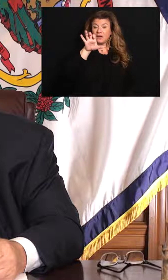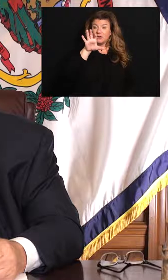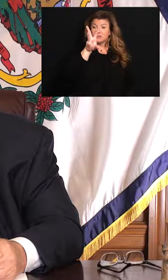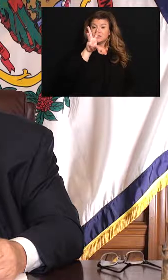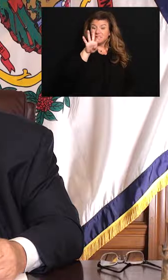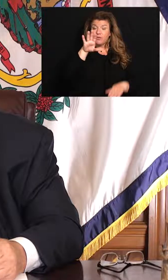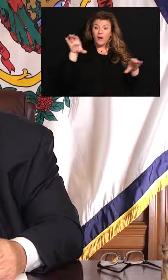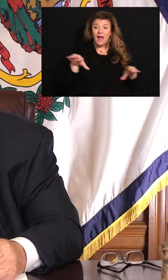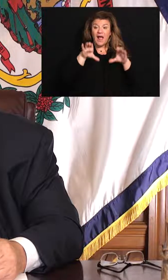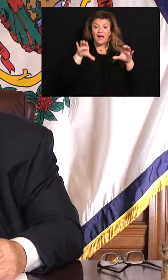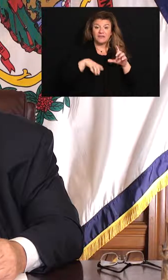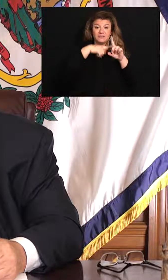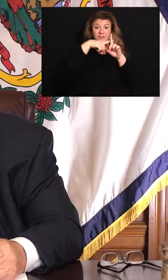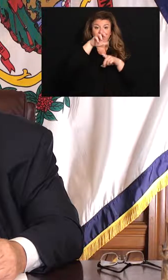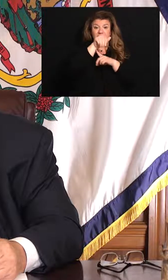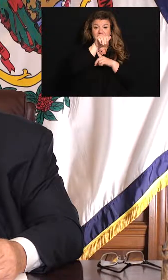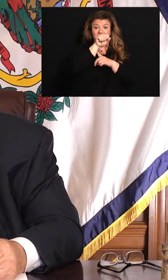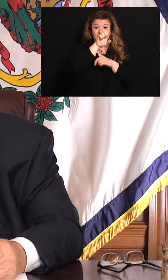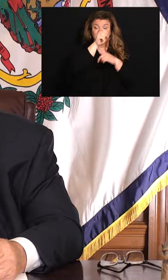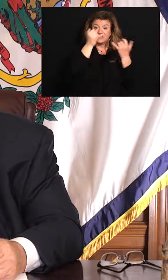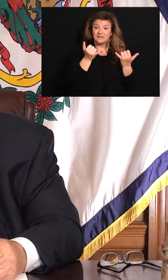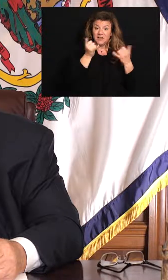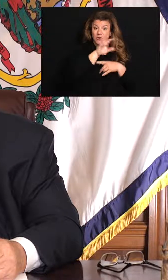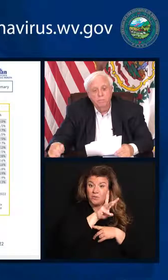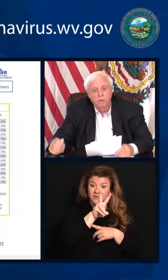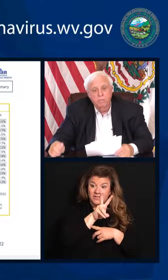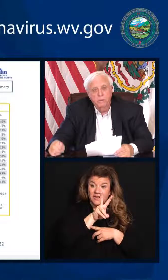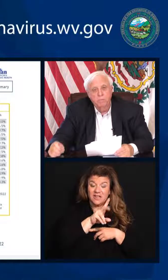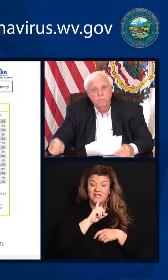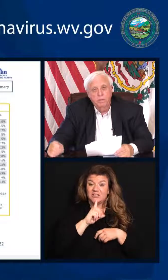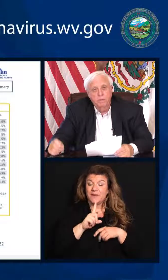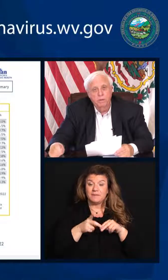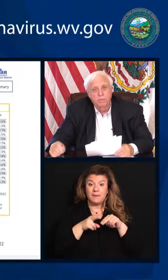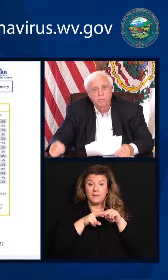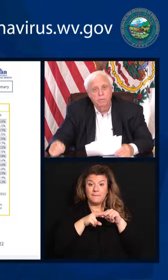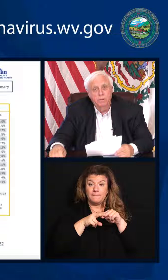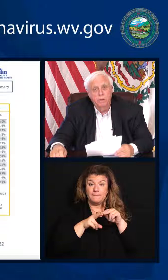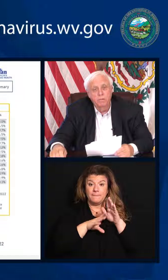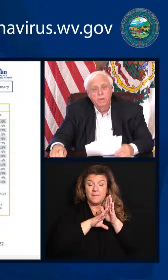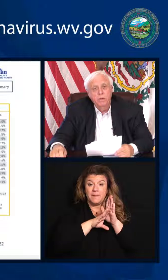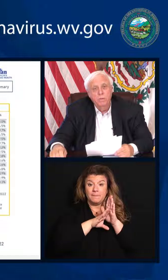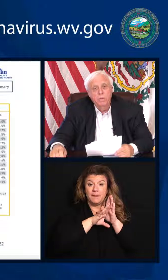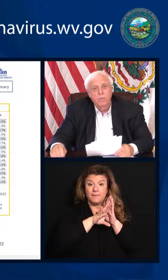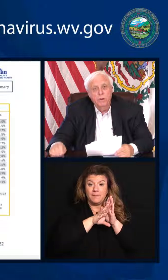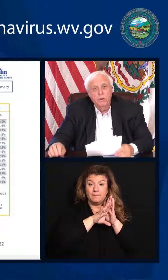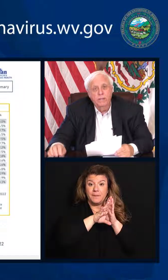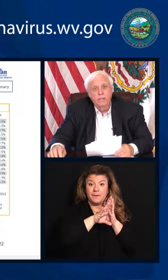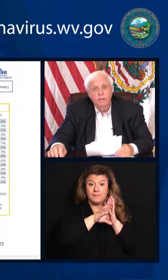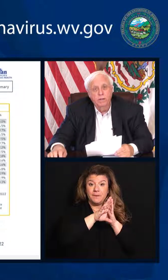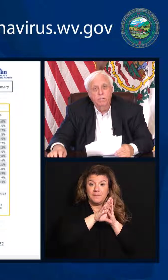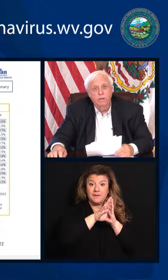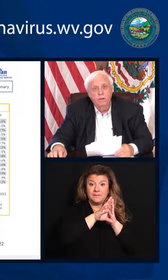active cases in West Virginia now. It just keeps bumping up, bumping up, and bumping up. We have